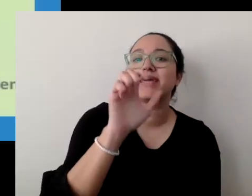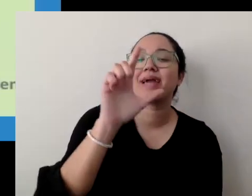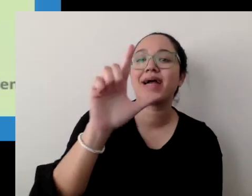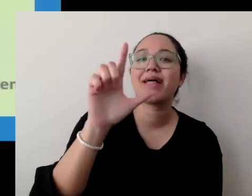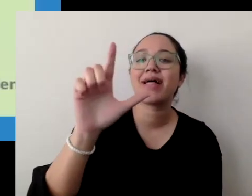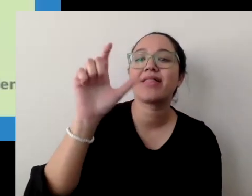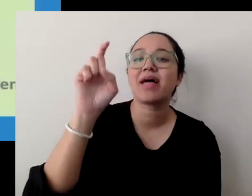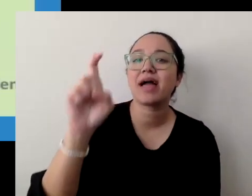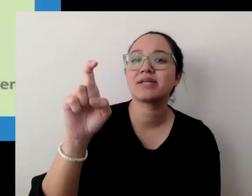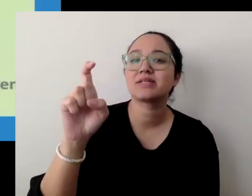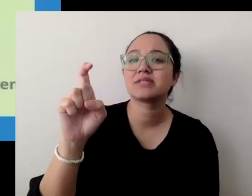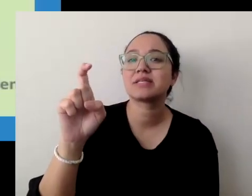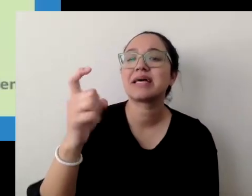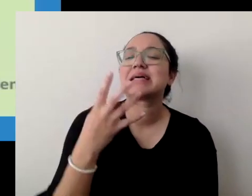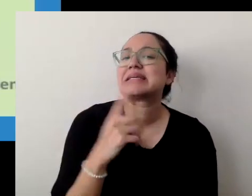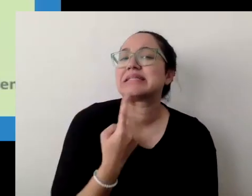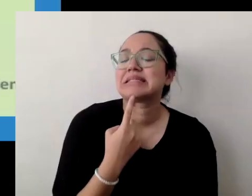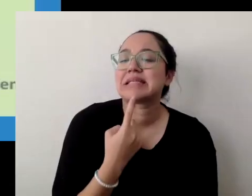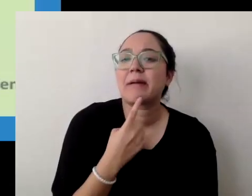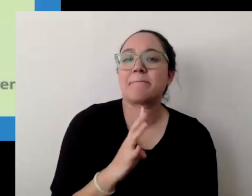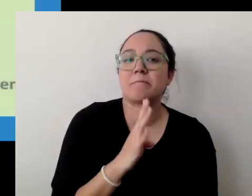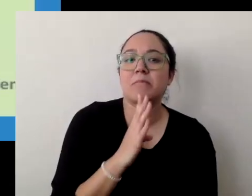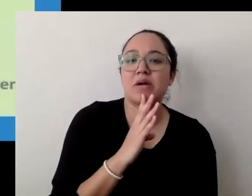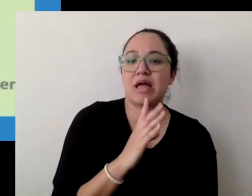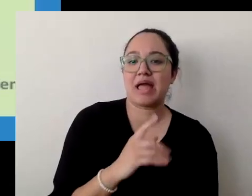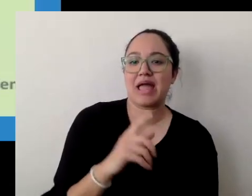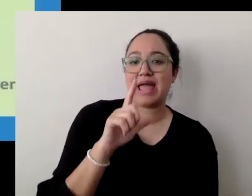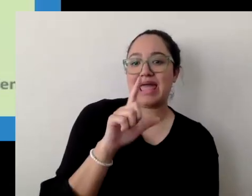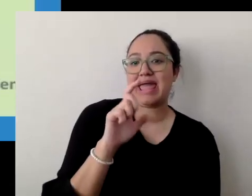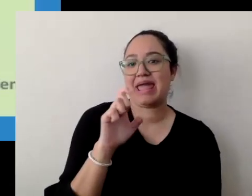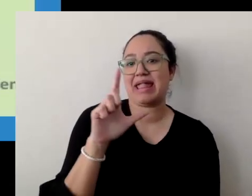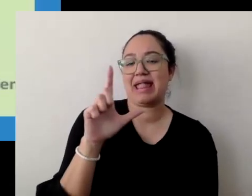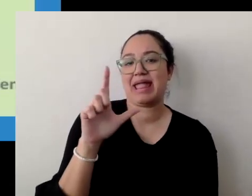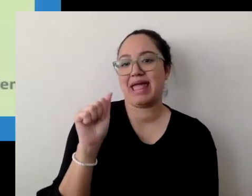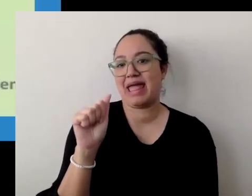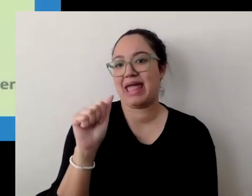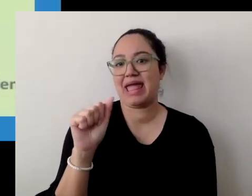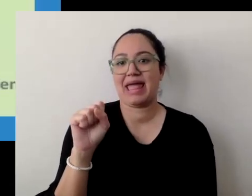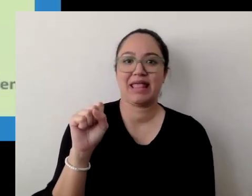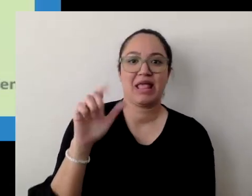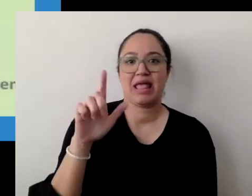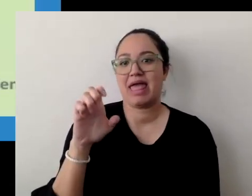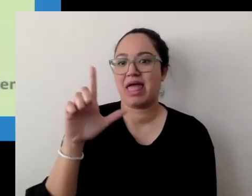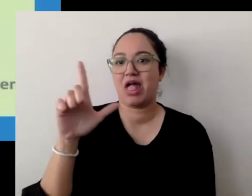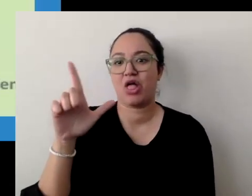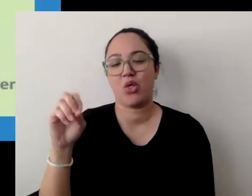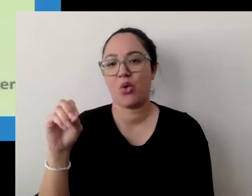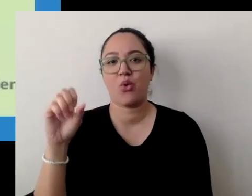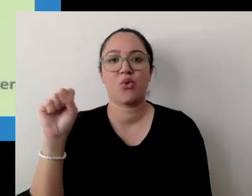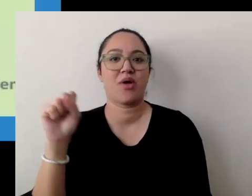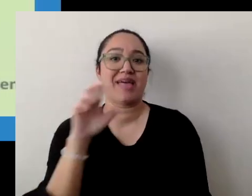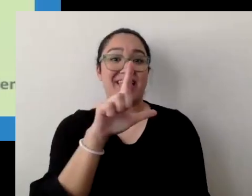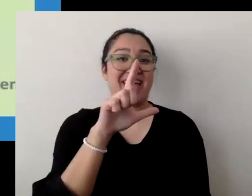ELLX pronounced? I'm not sure if they mean ella, ella, or ELLX. That's